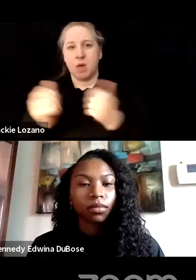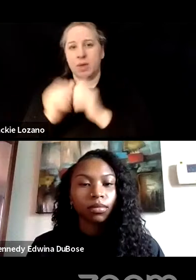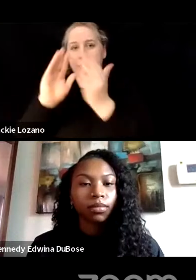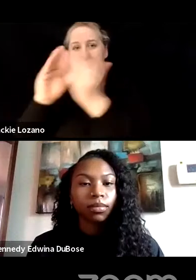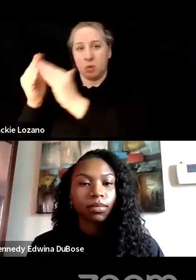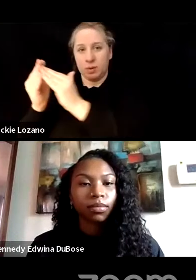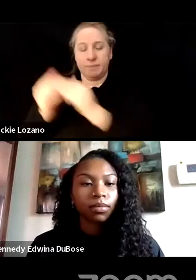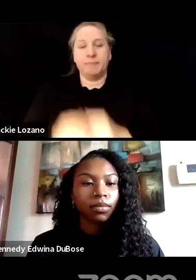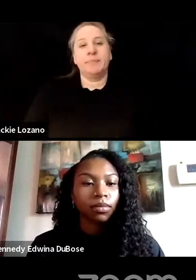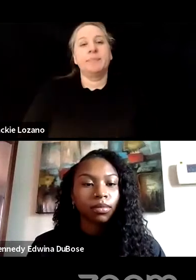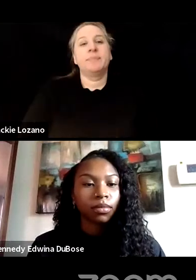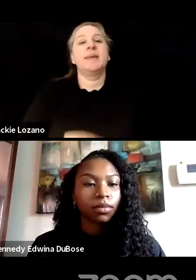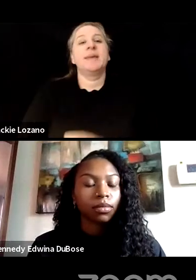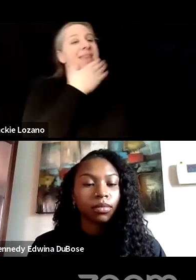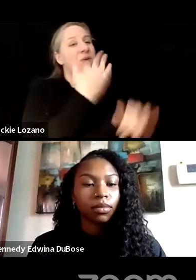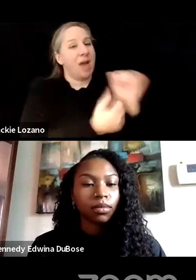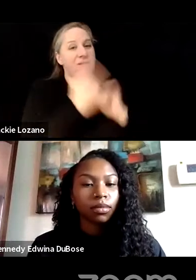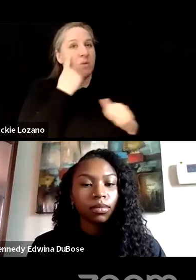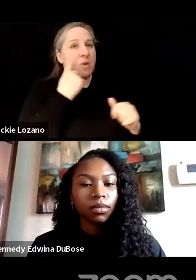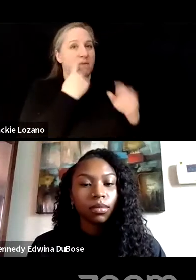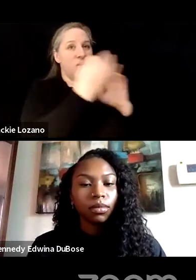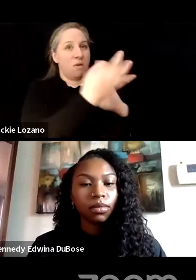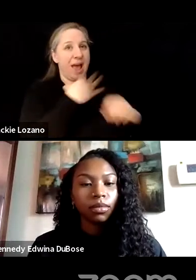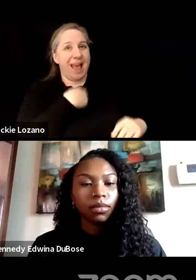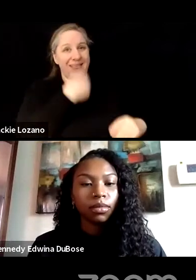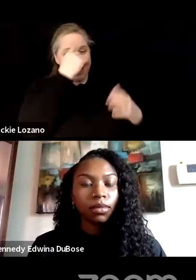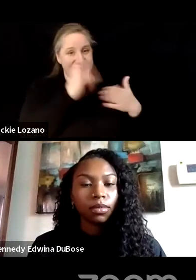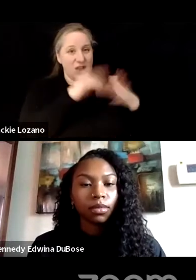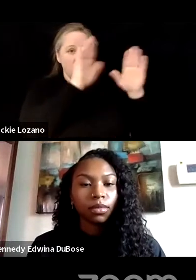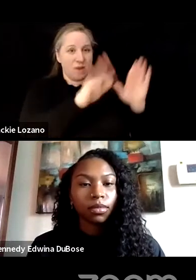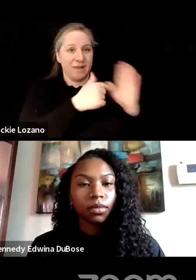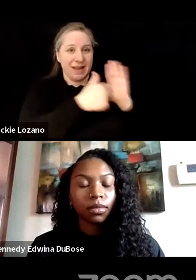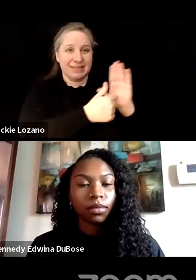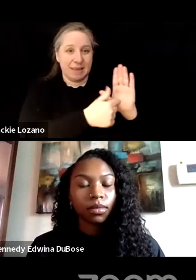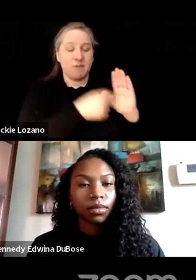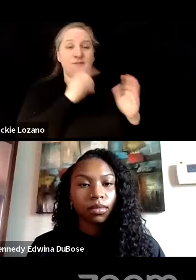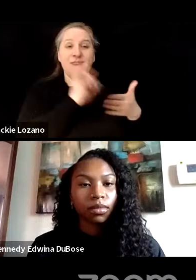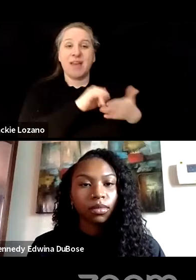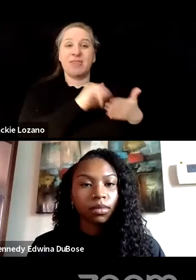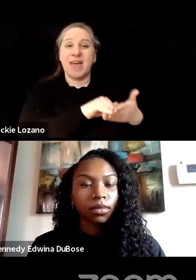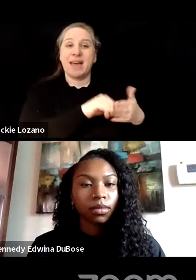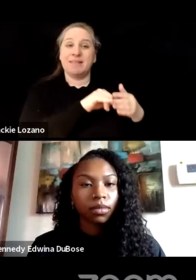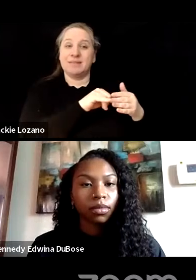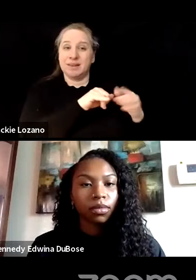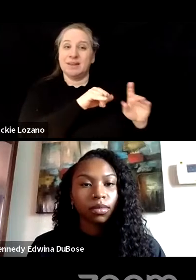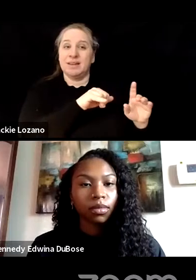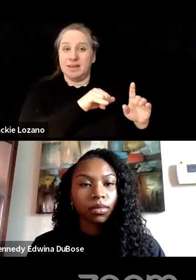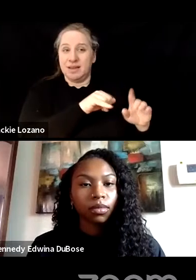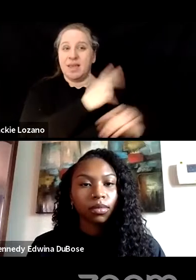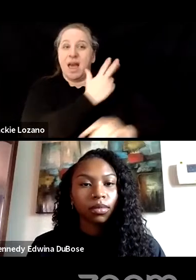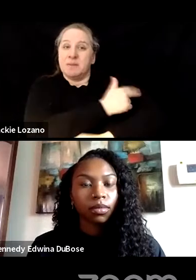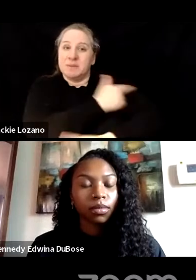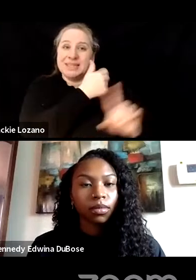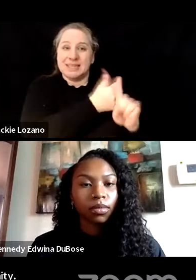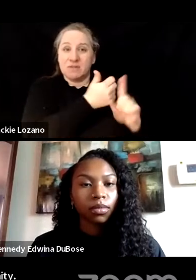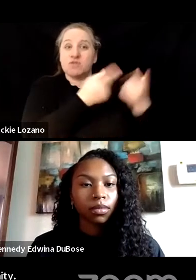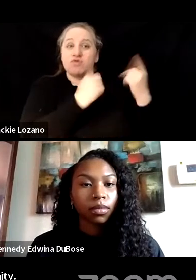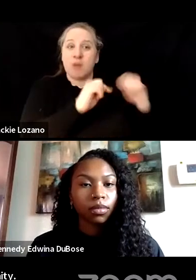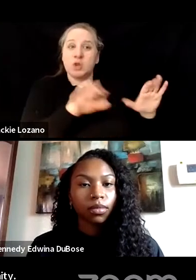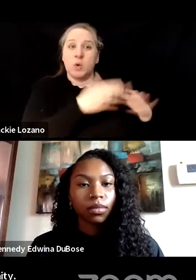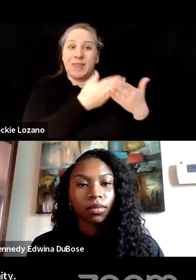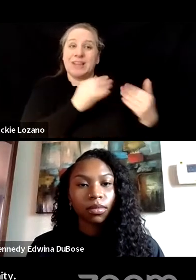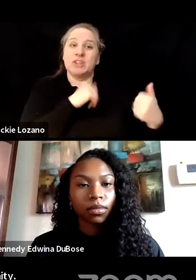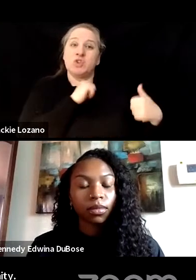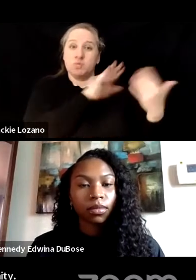Thank you everyone for chiming in there. I think that those are wonderful examples of the fact that the institution is doing things to try to then address